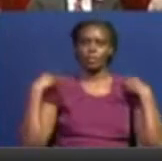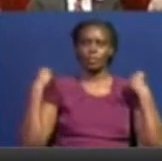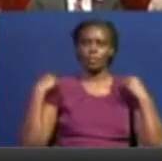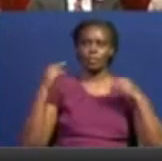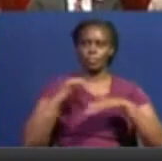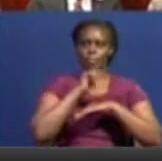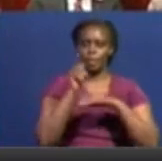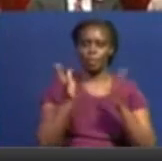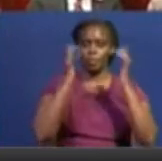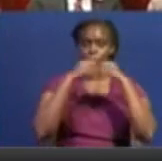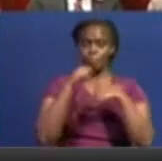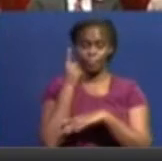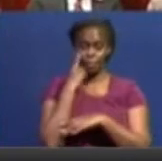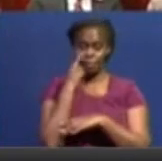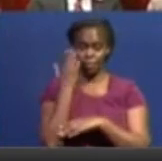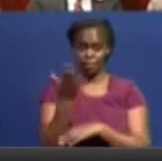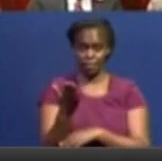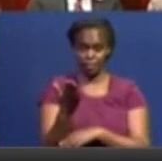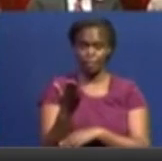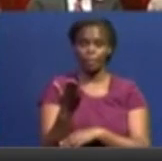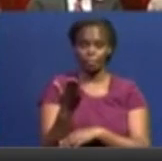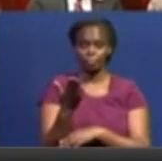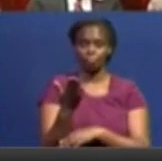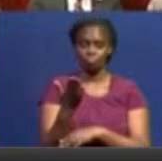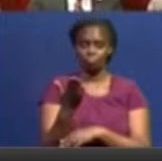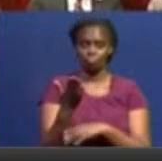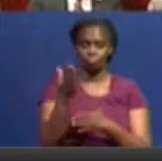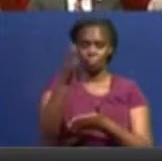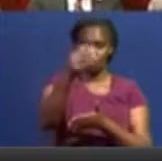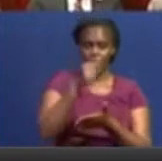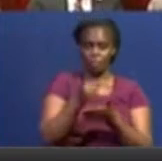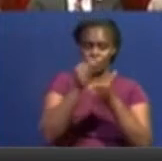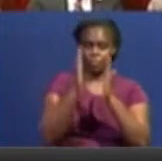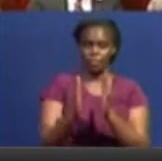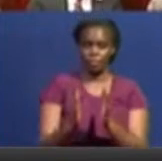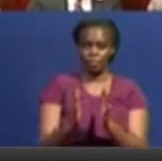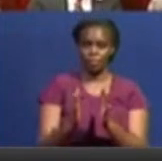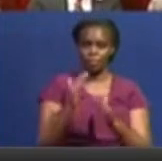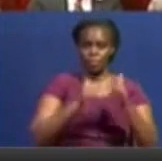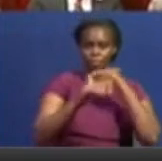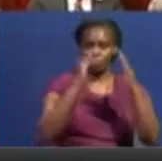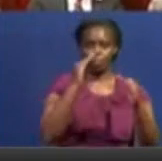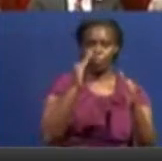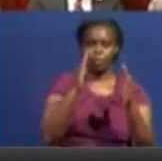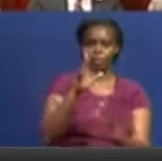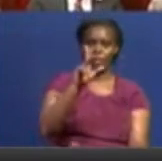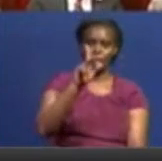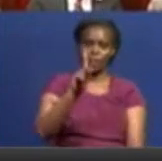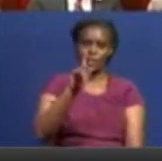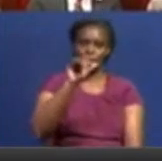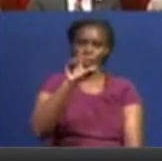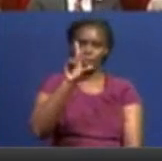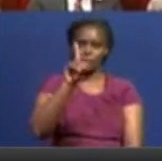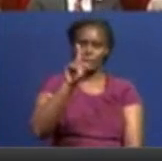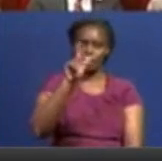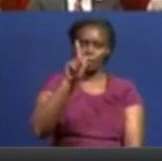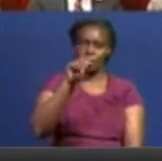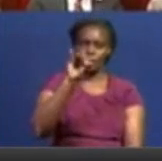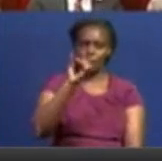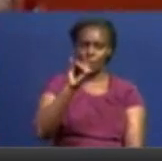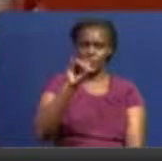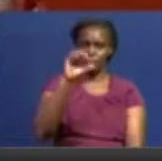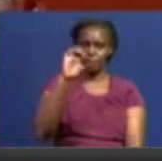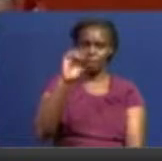National Assembly, where they are considering the nomination of Professor Kithure Kindiki,